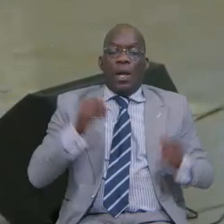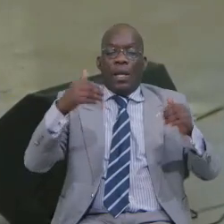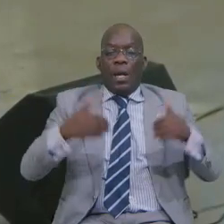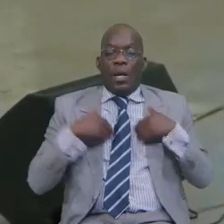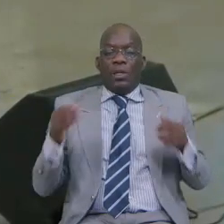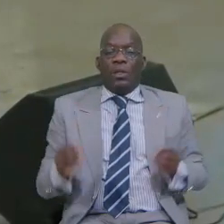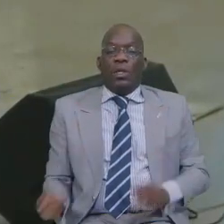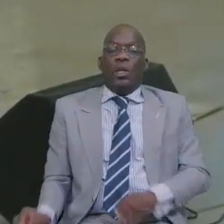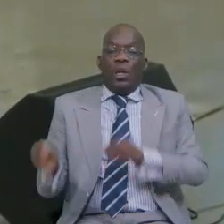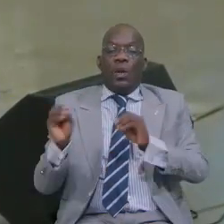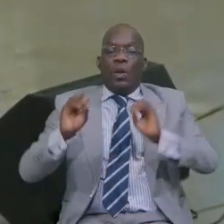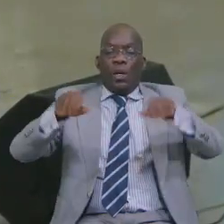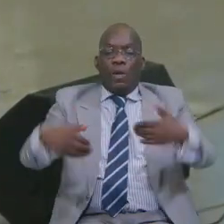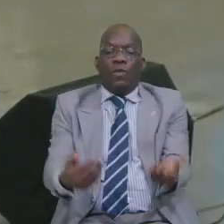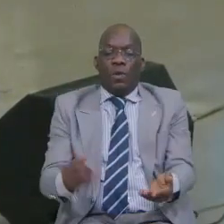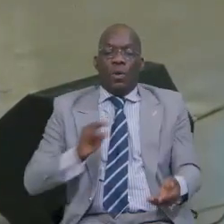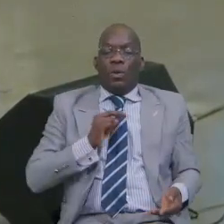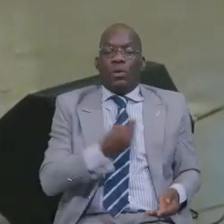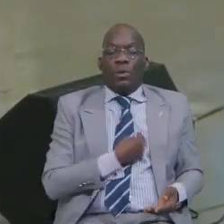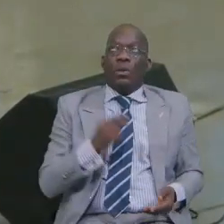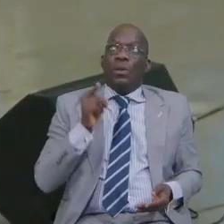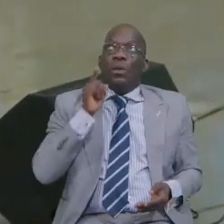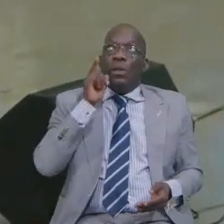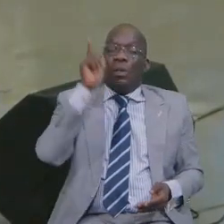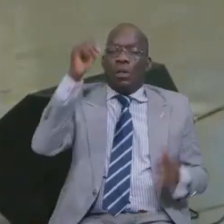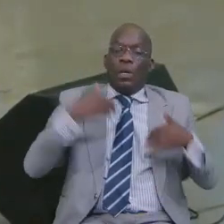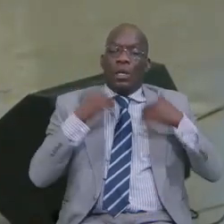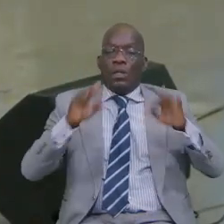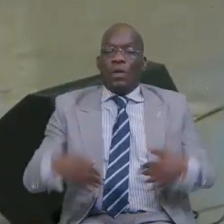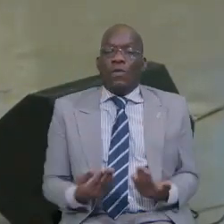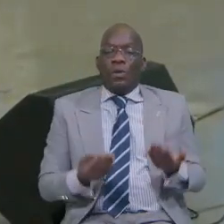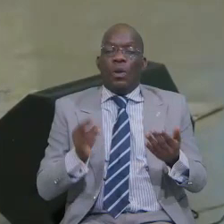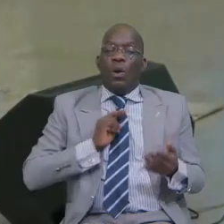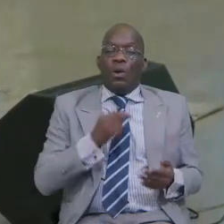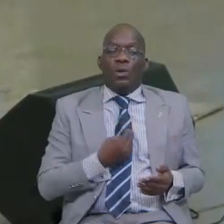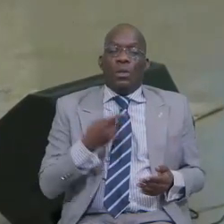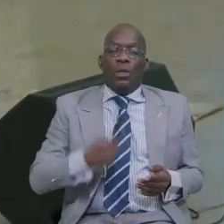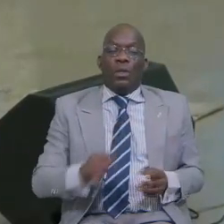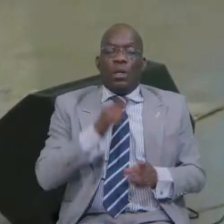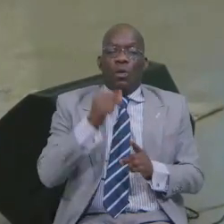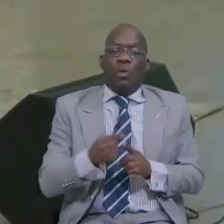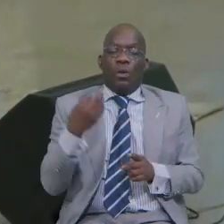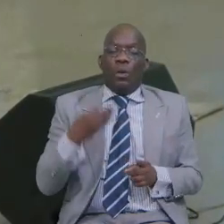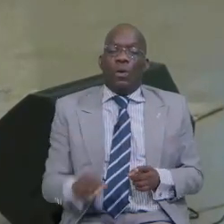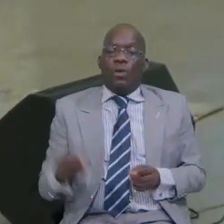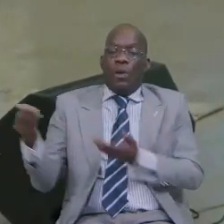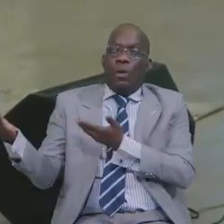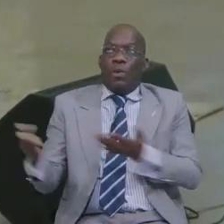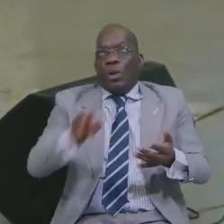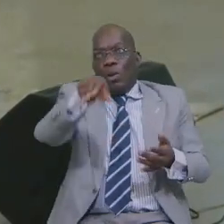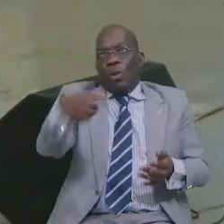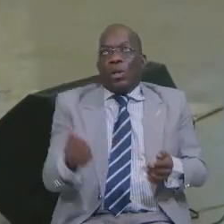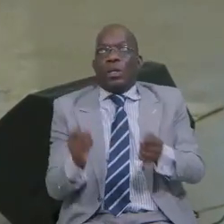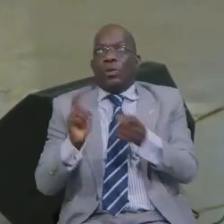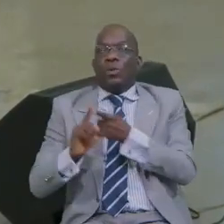committed unto us. He has committed unto us the word of reconciliation.